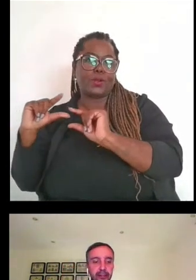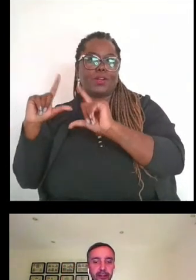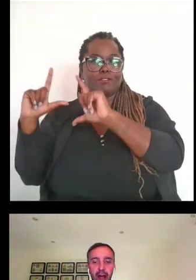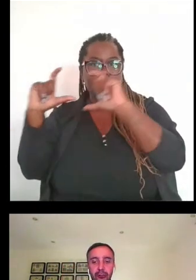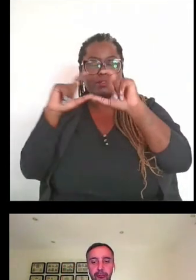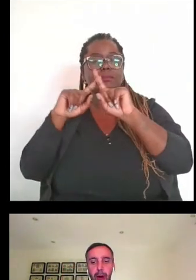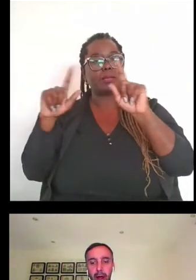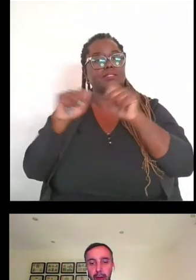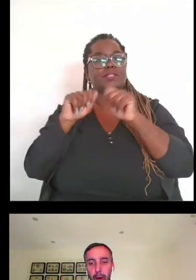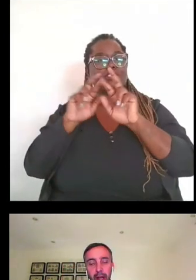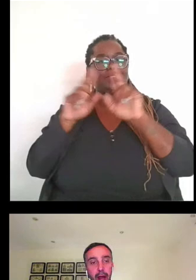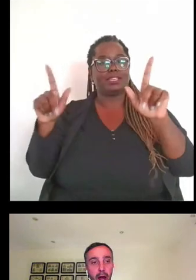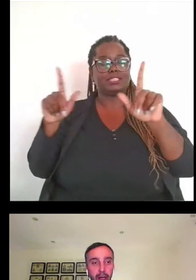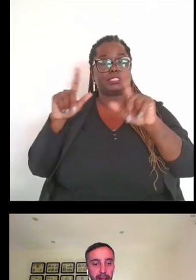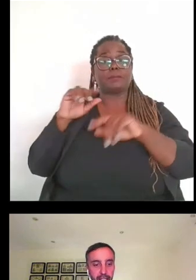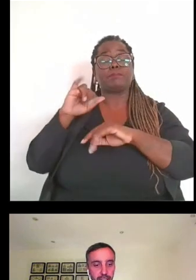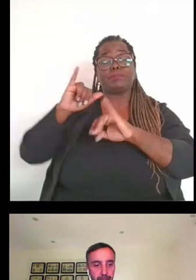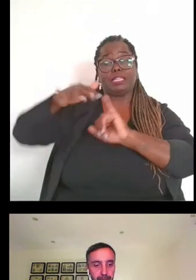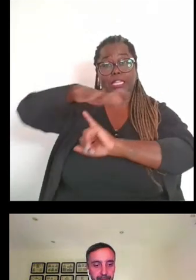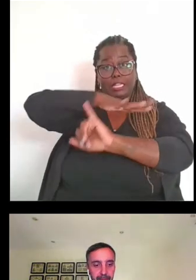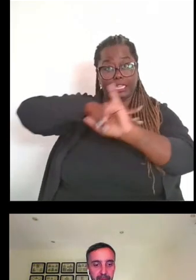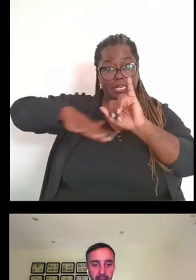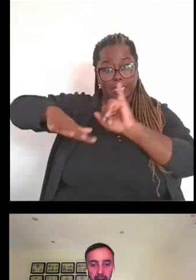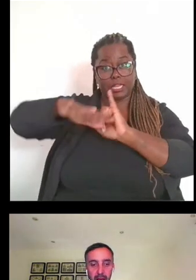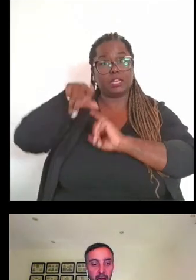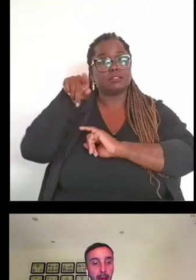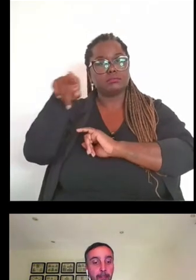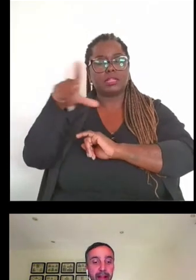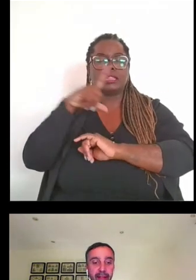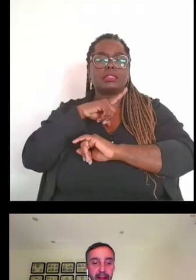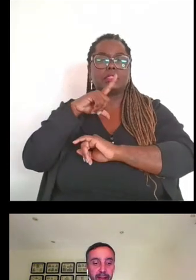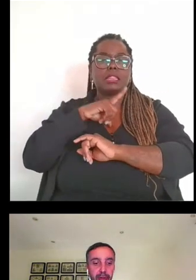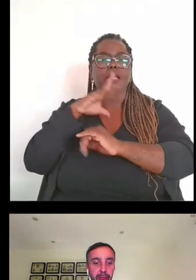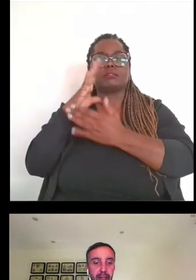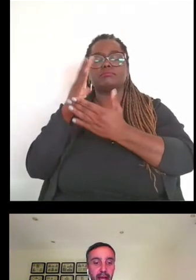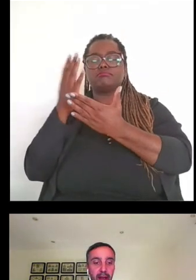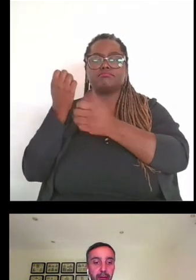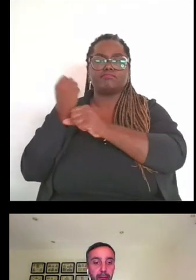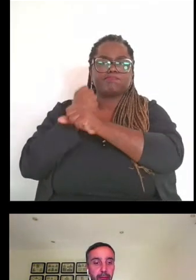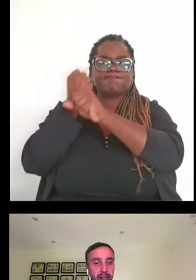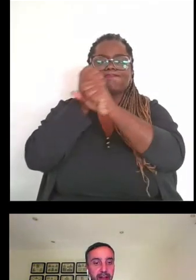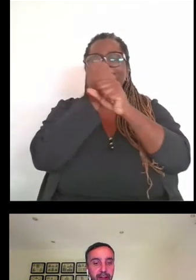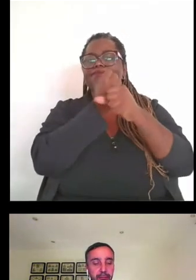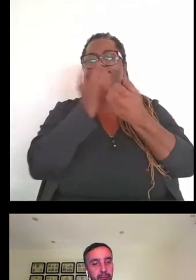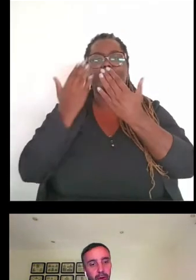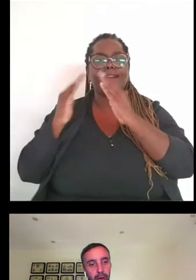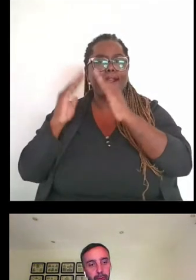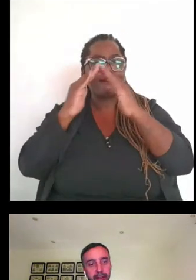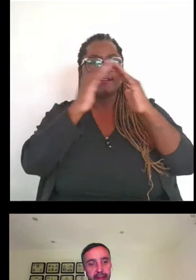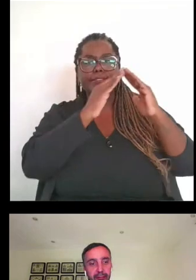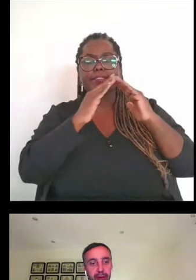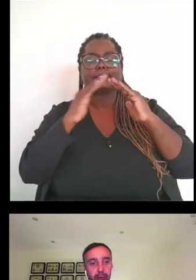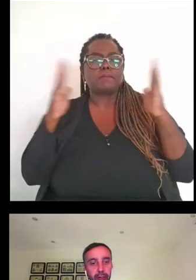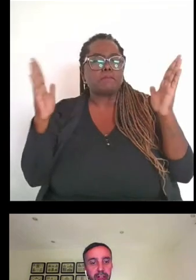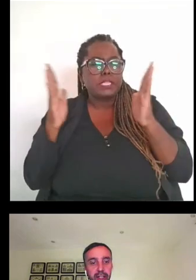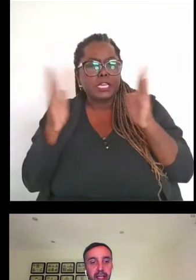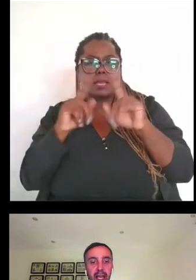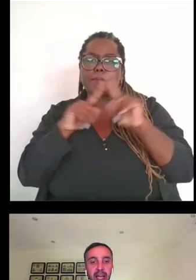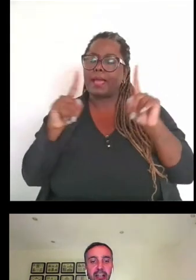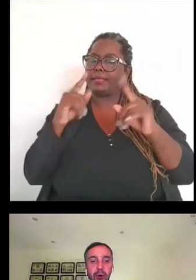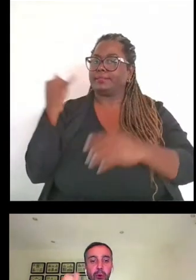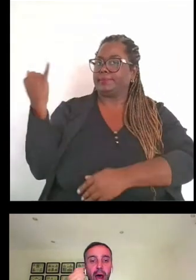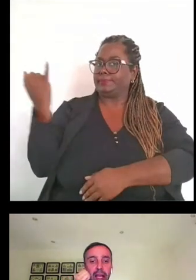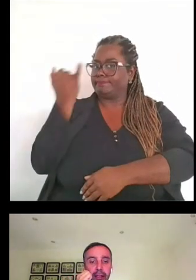masterpieces of modern architecture mid-century modernism or mid-century